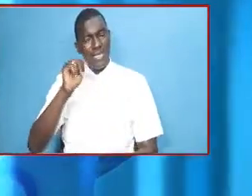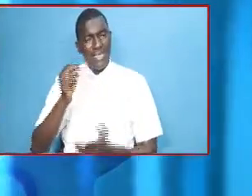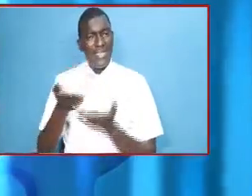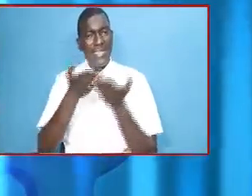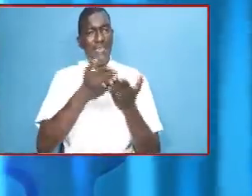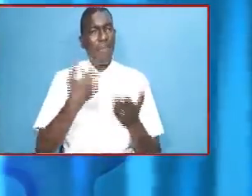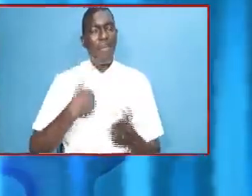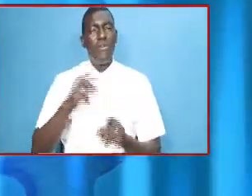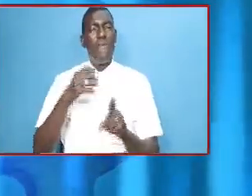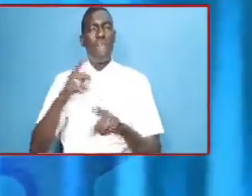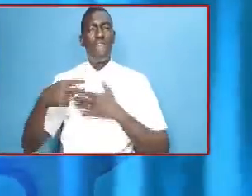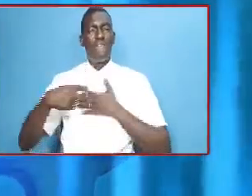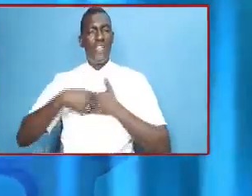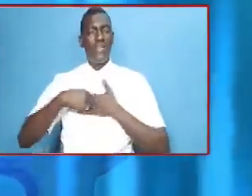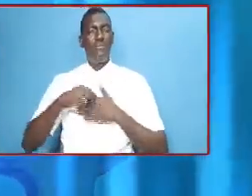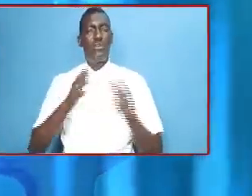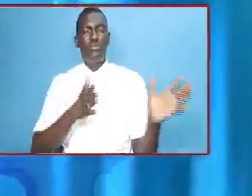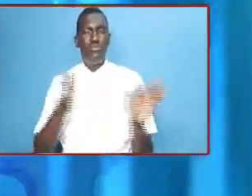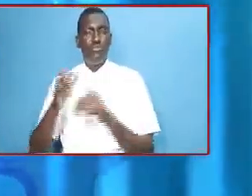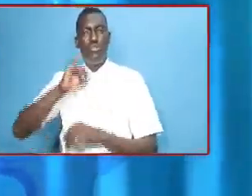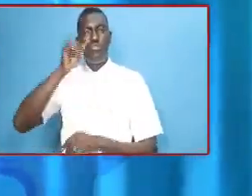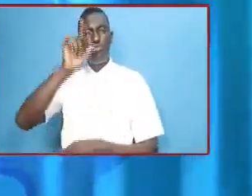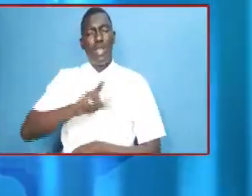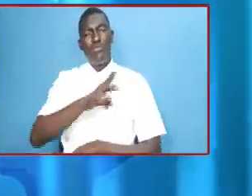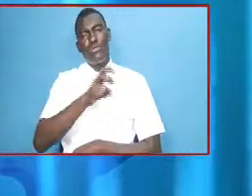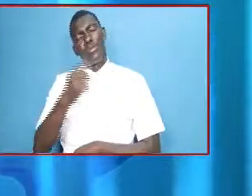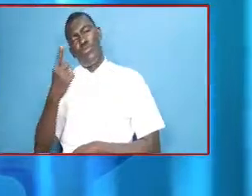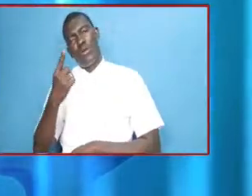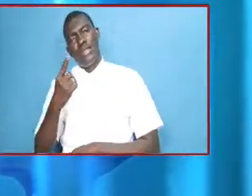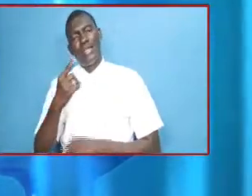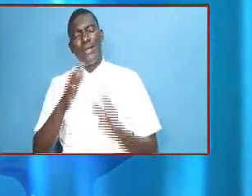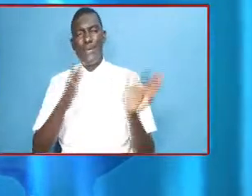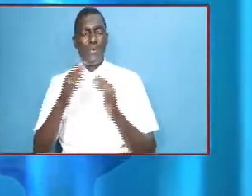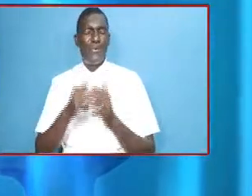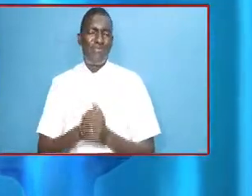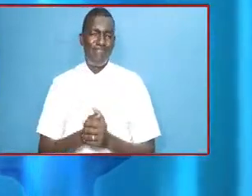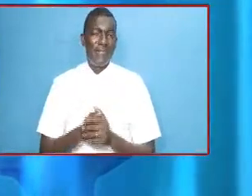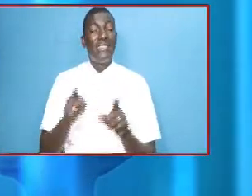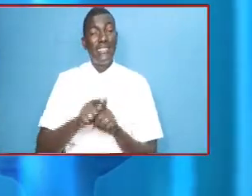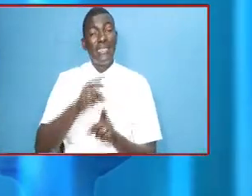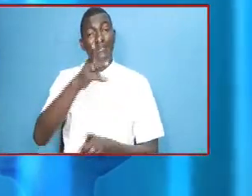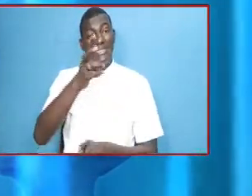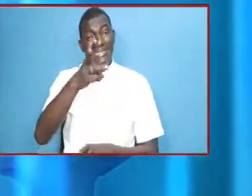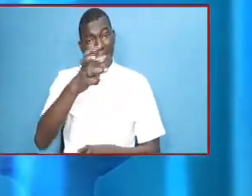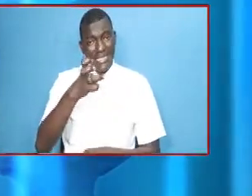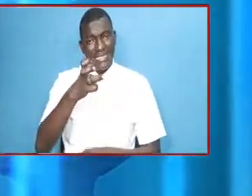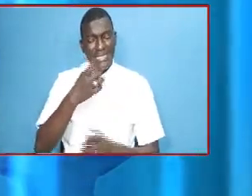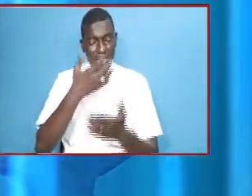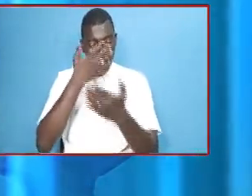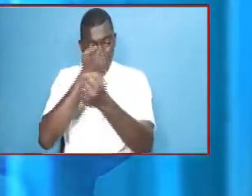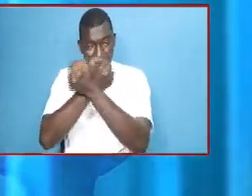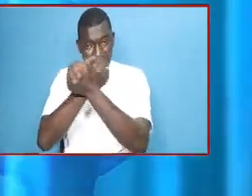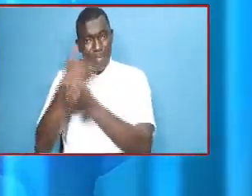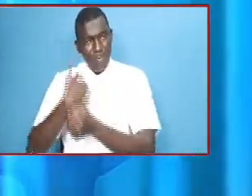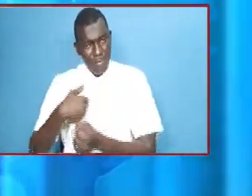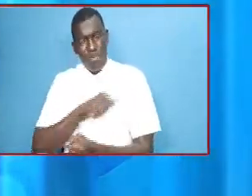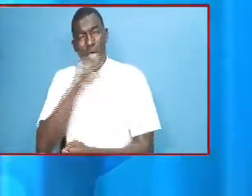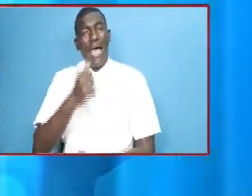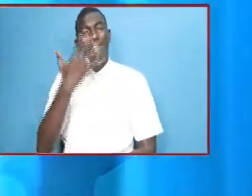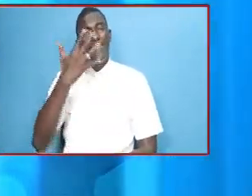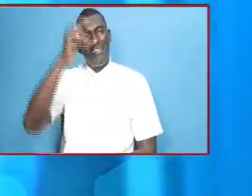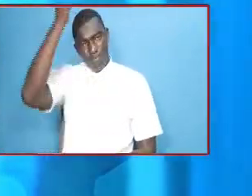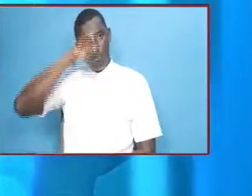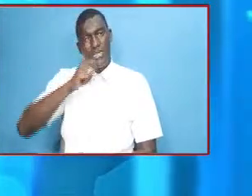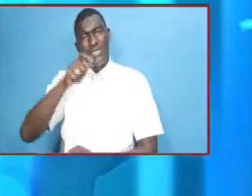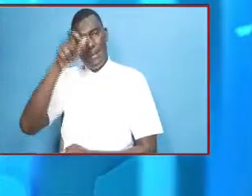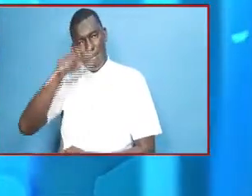windstorm disaster. 30 inmates and 5 prison officers graduated on Friday after completing 3-week skills